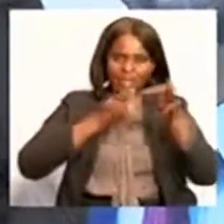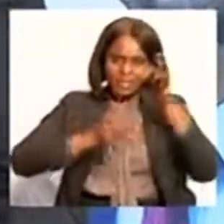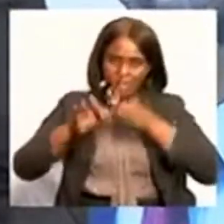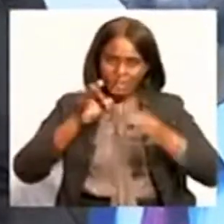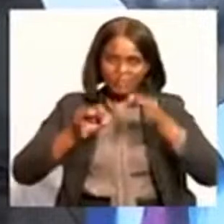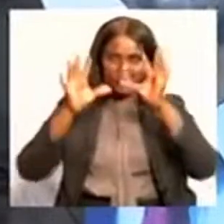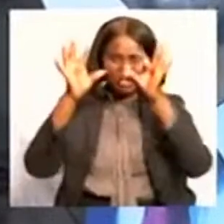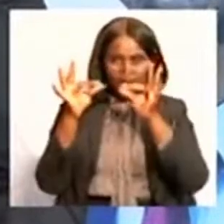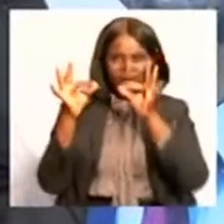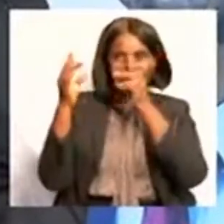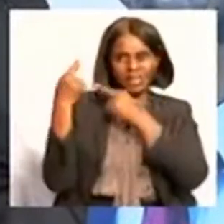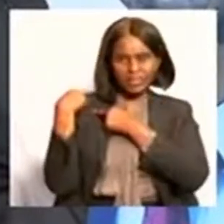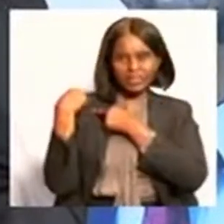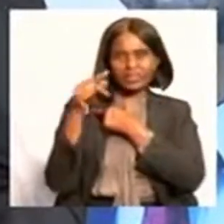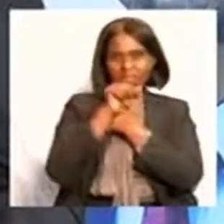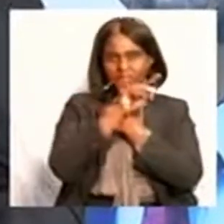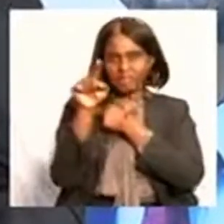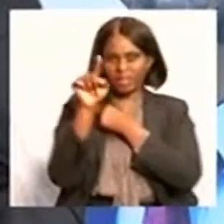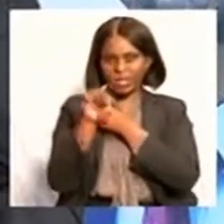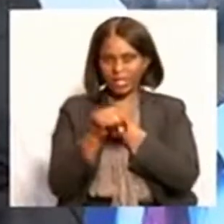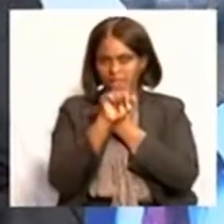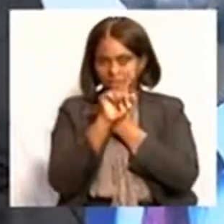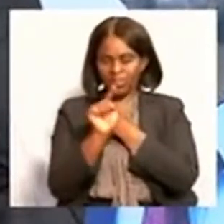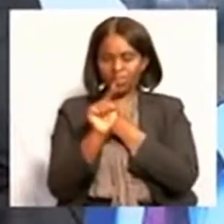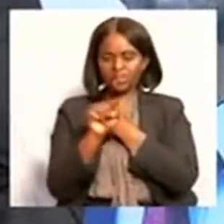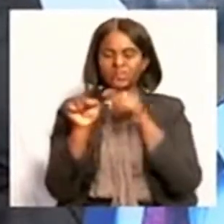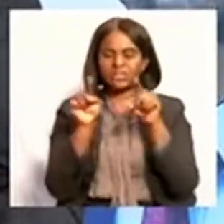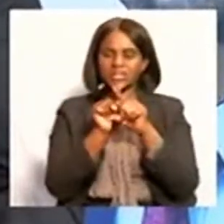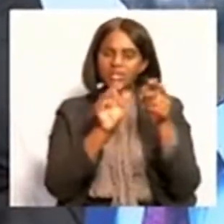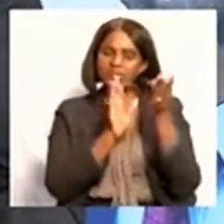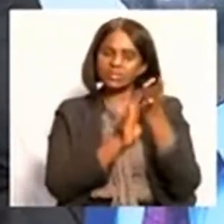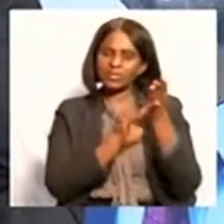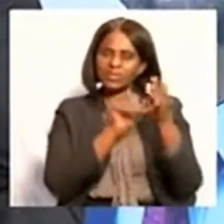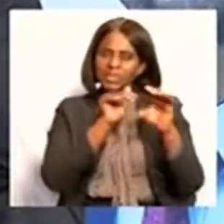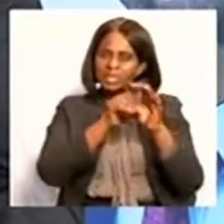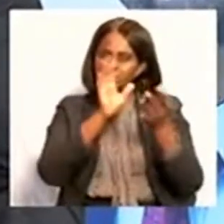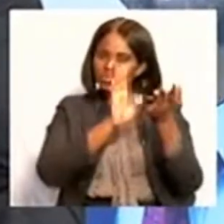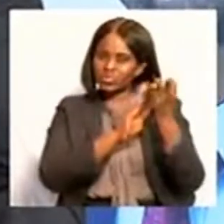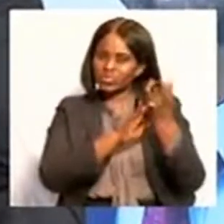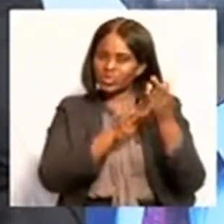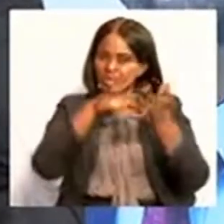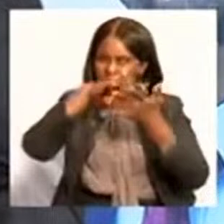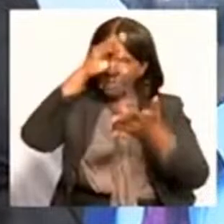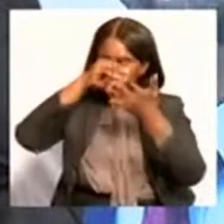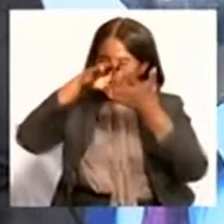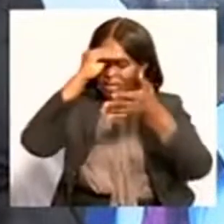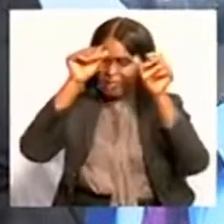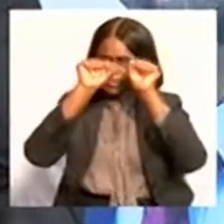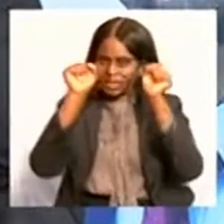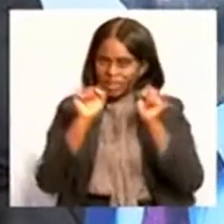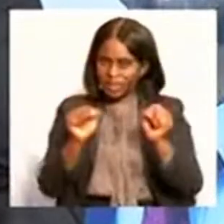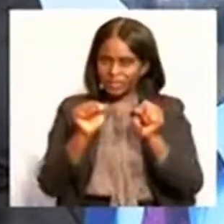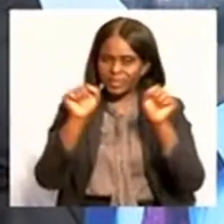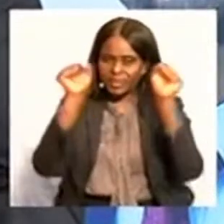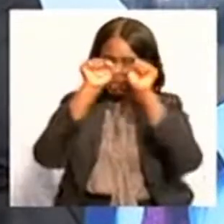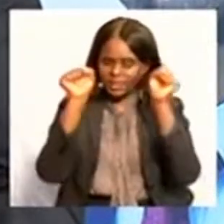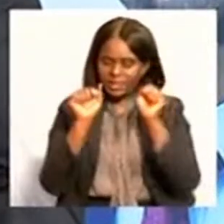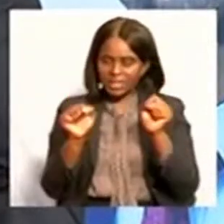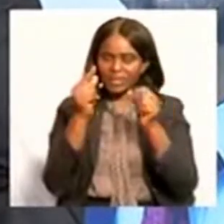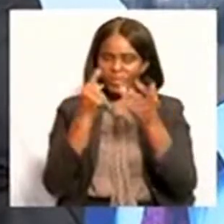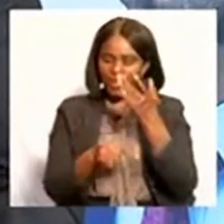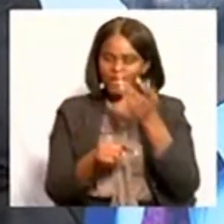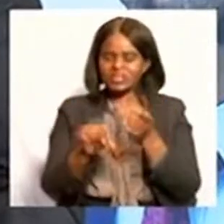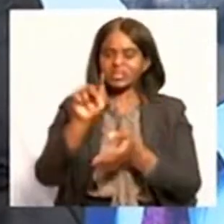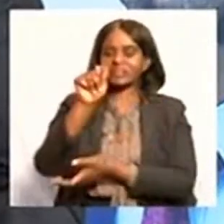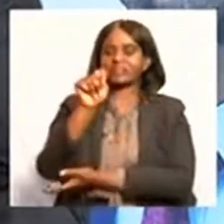triangle. So at elementary school, we learned about shapes. Yes. And one of the shapes we learned is about what? The triangle.